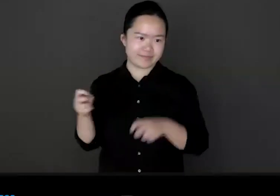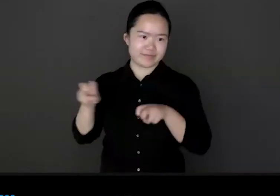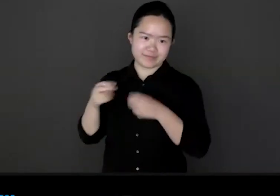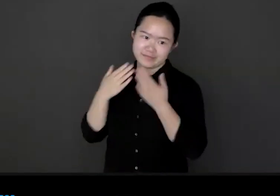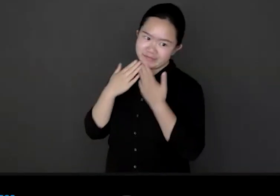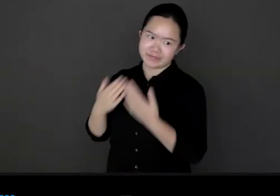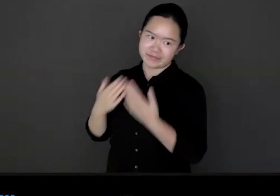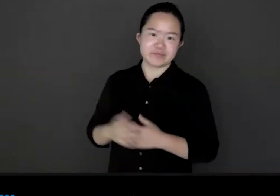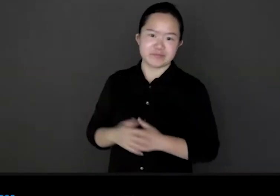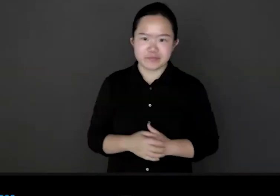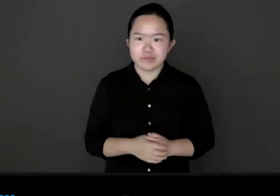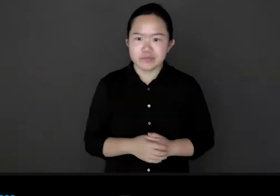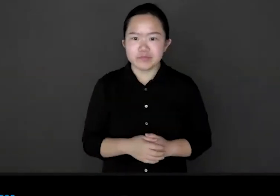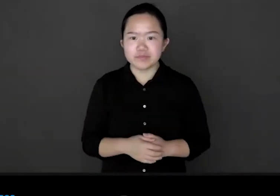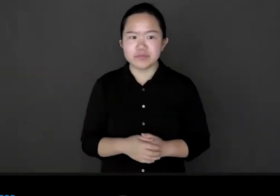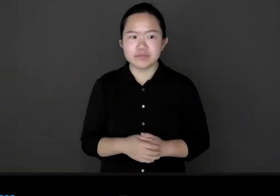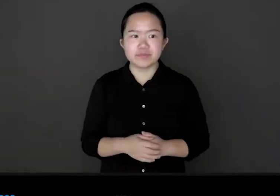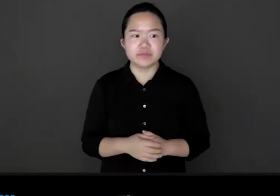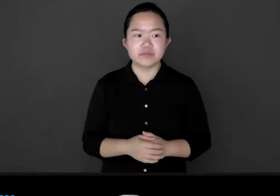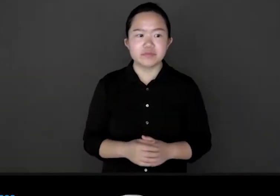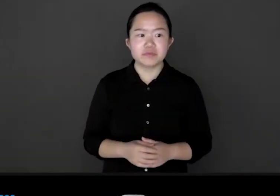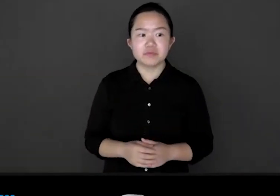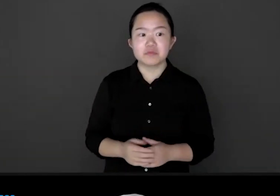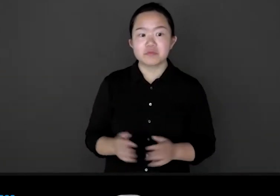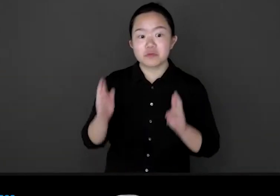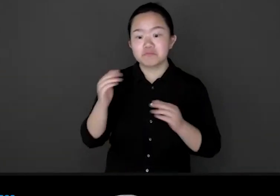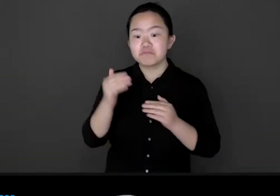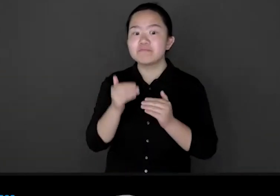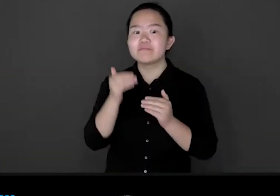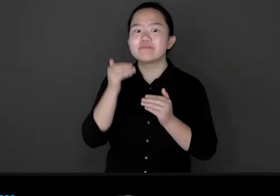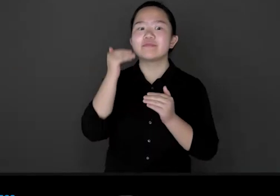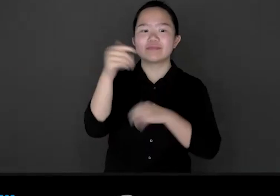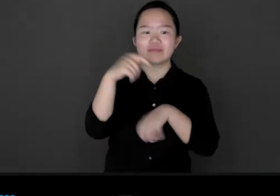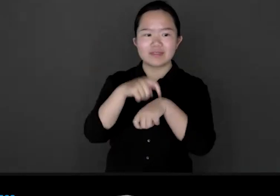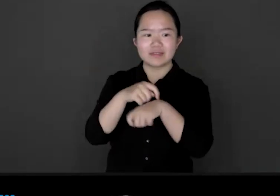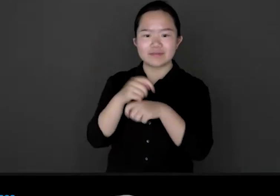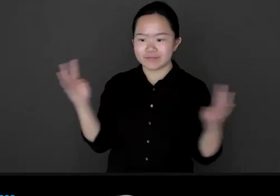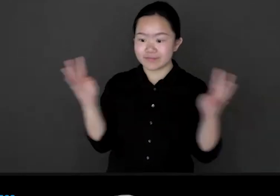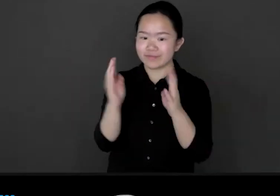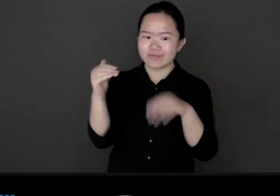document accessibility. And next time we meet, everything will be much better. That's fantastic. Thank you, everyone.